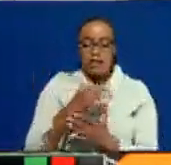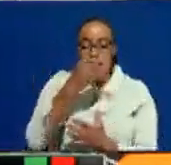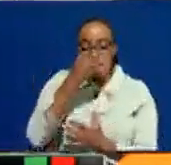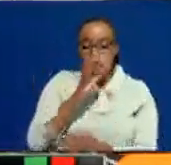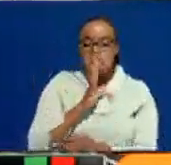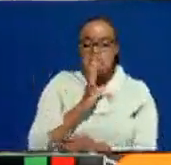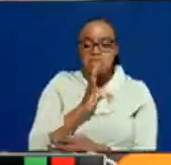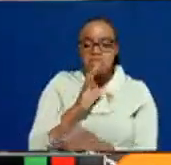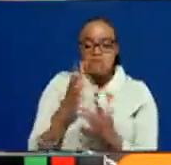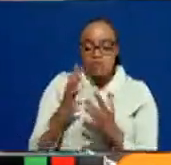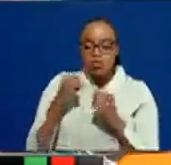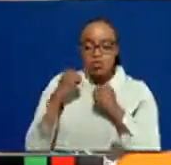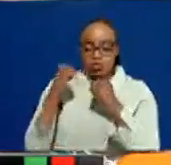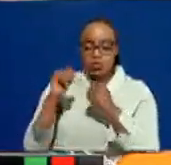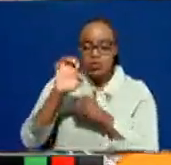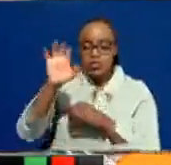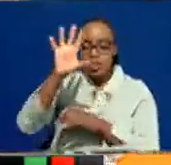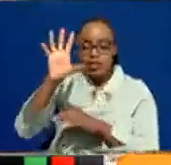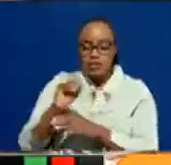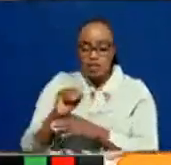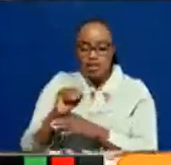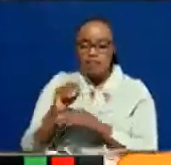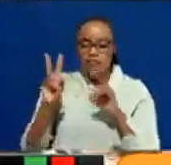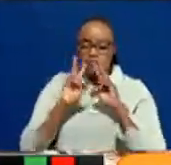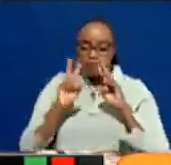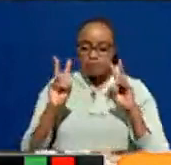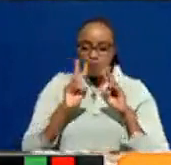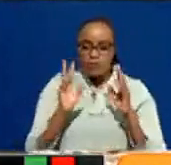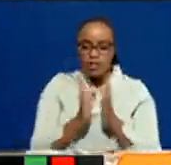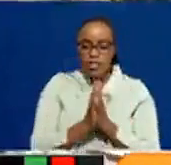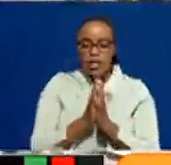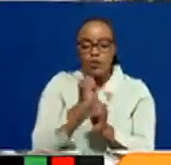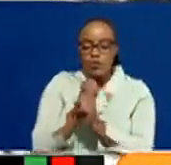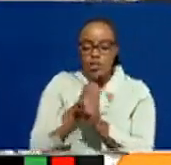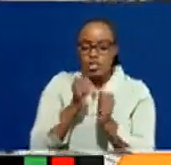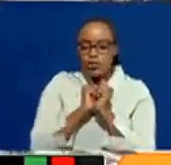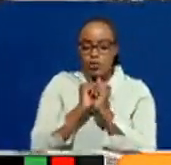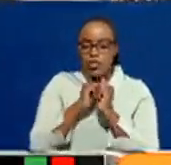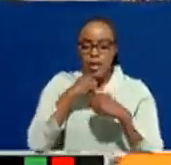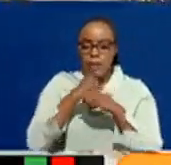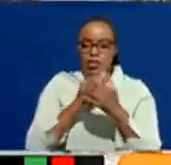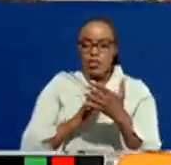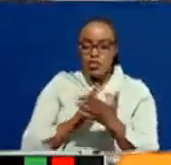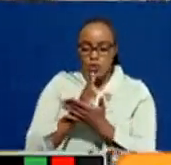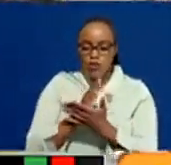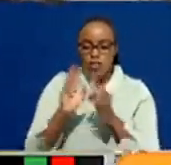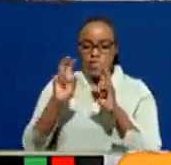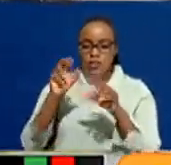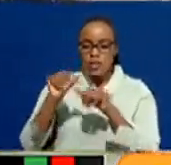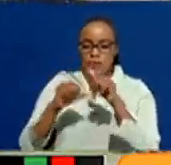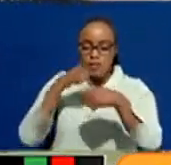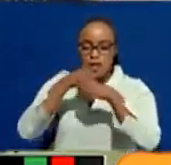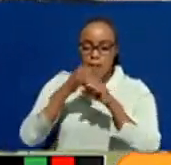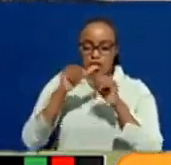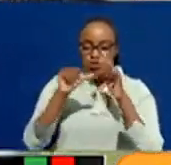speech, committing to strengthening the East African spirit of peace and mutual cooperation by ensuring the thorny issues that cause